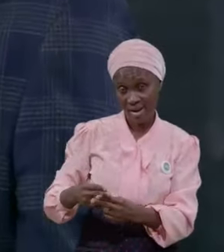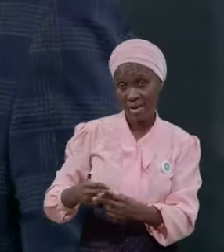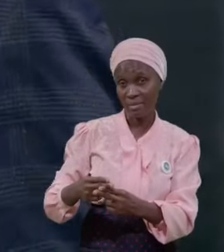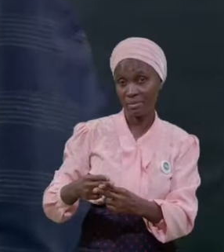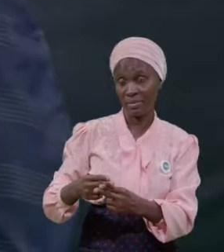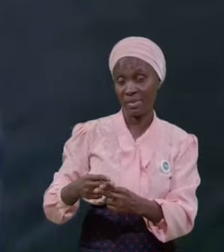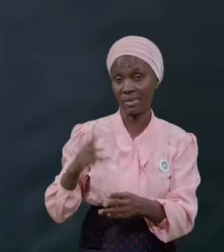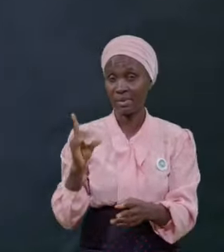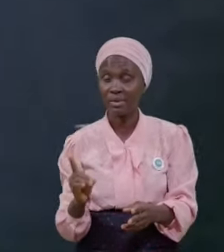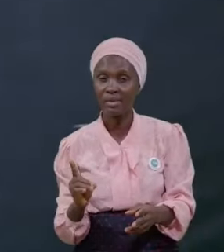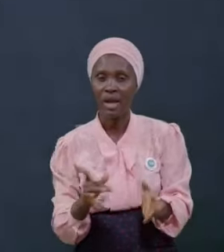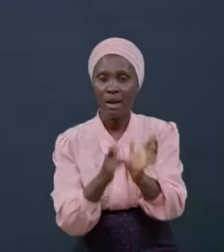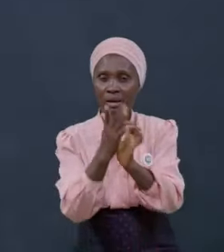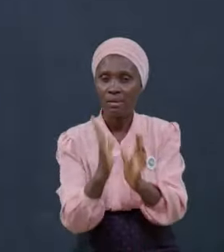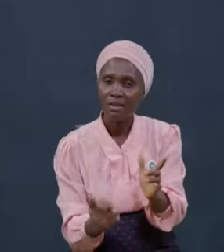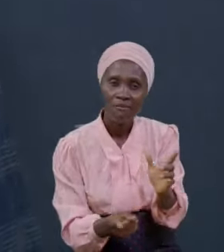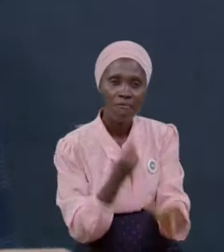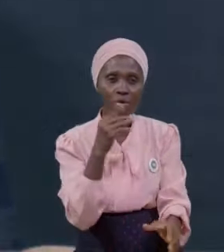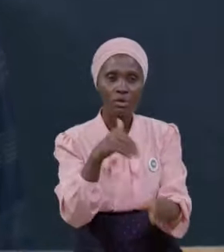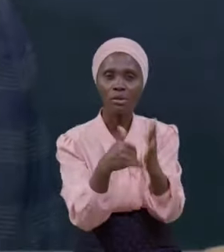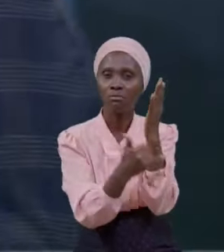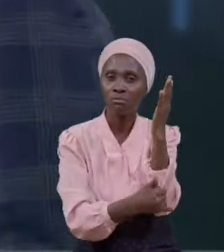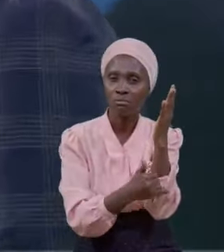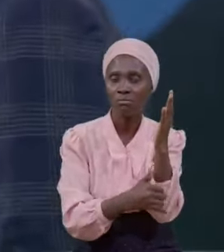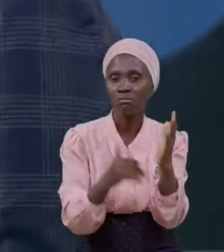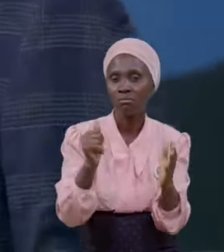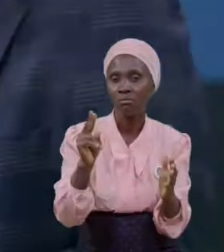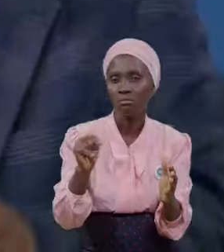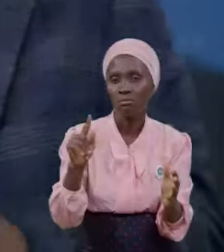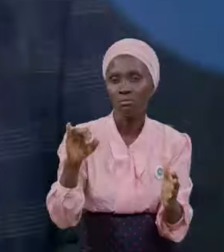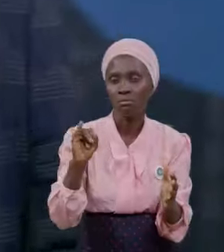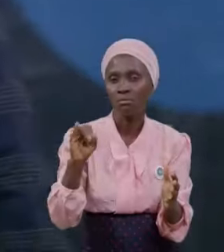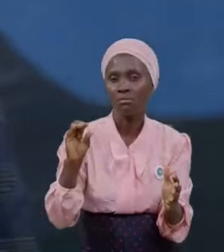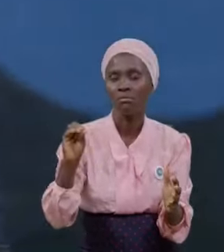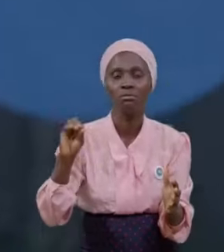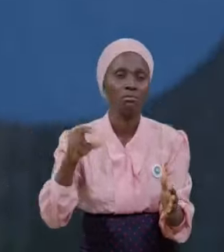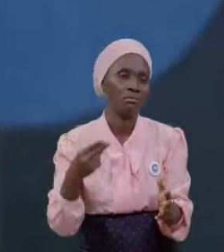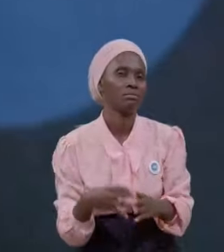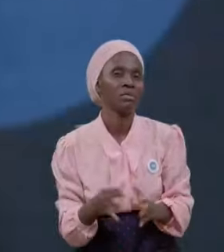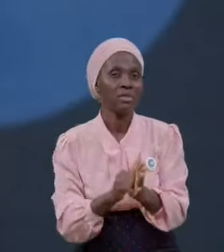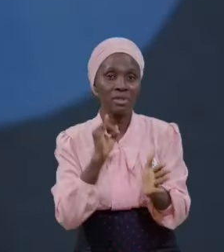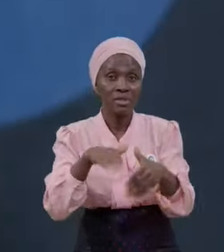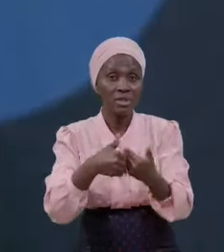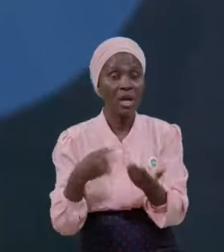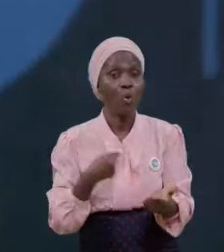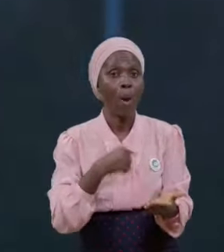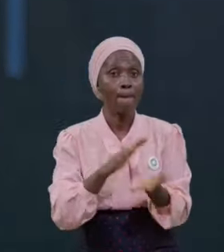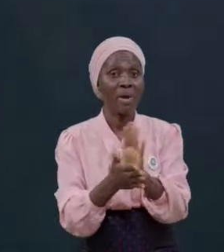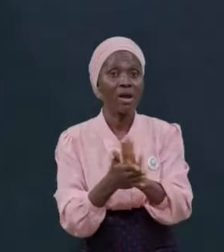Antioch. That's how we become Christians. Look at Acts chapter 2. I'm reading from verse 37.